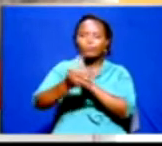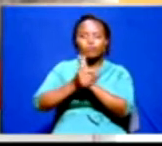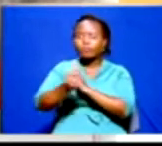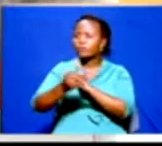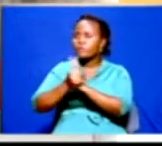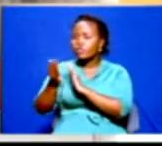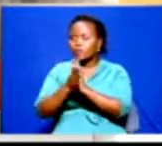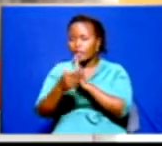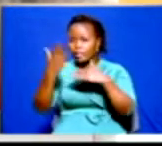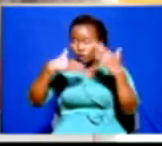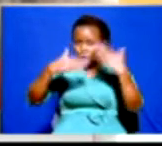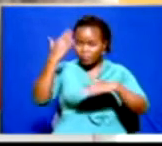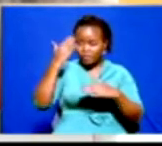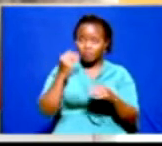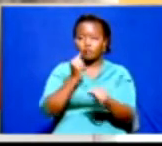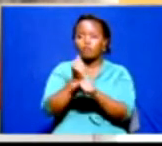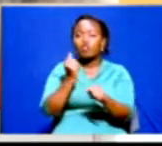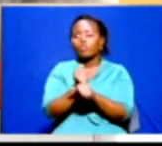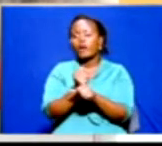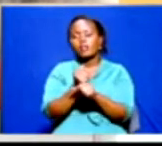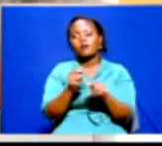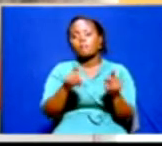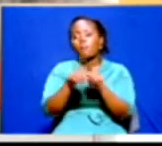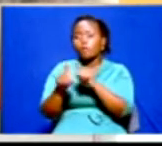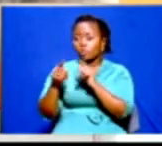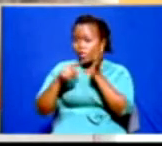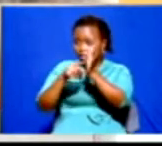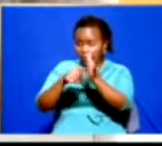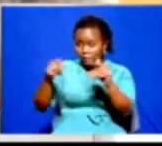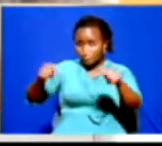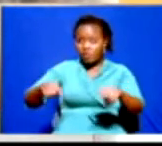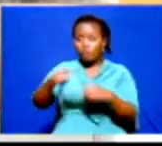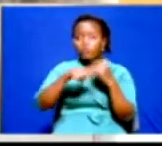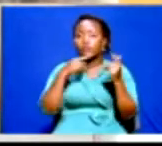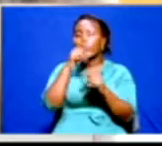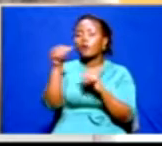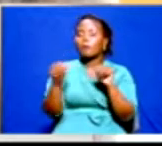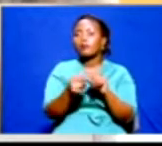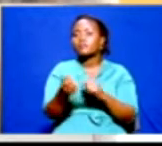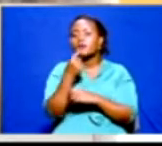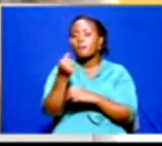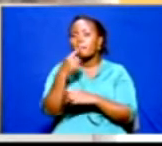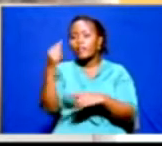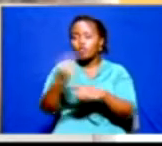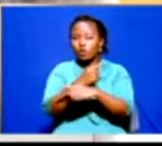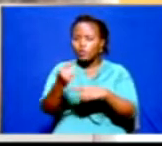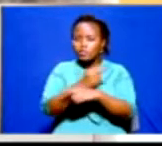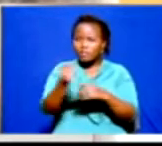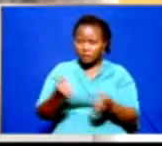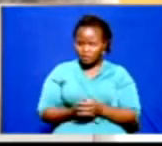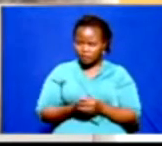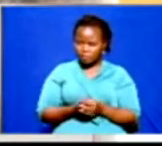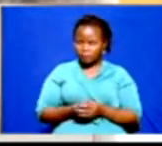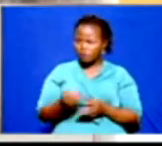serve humankind, especially now that we are talking about medical training. Mm-hmm. All right. KMTC actually produces